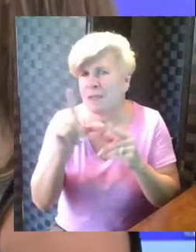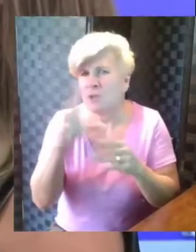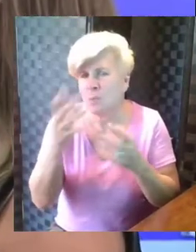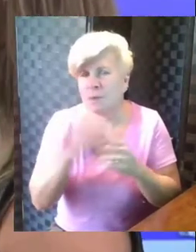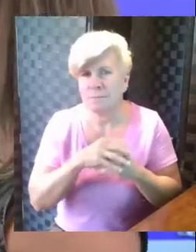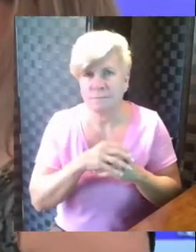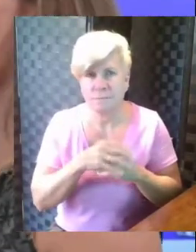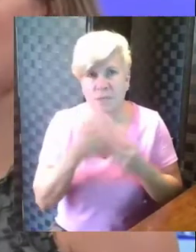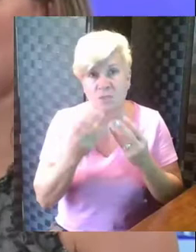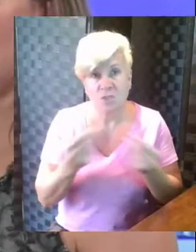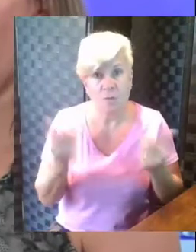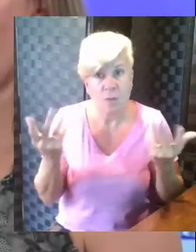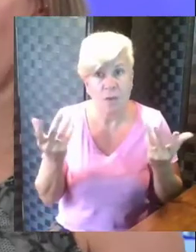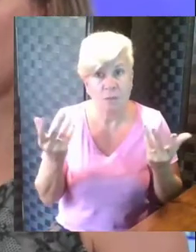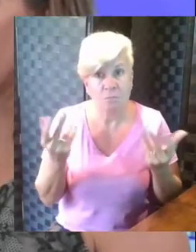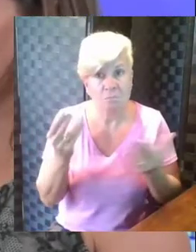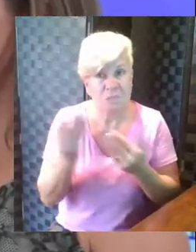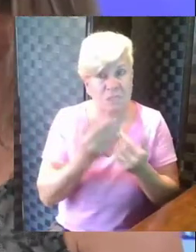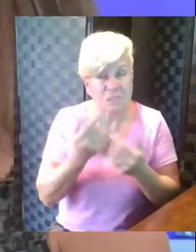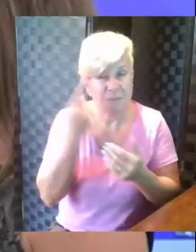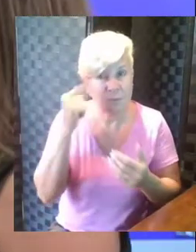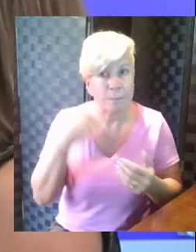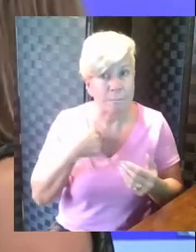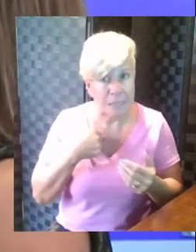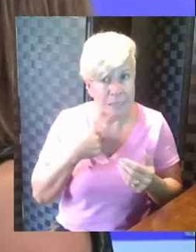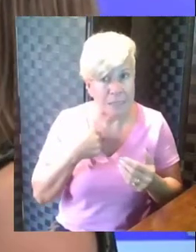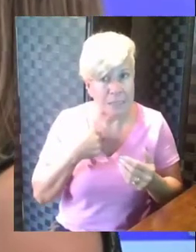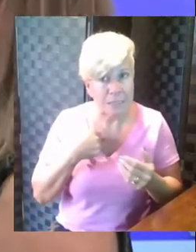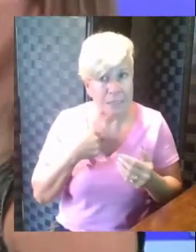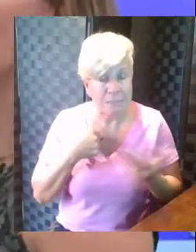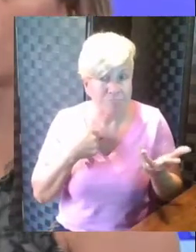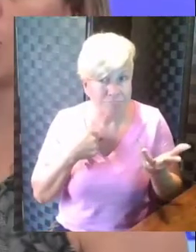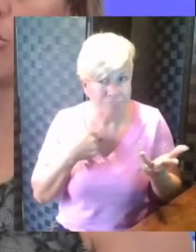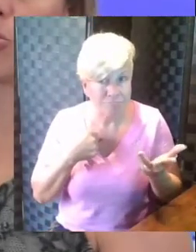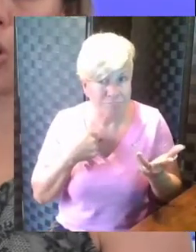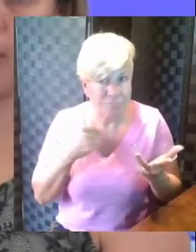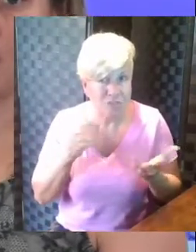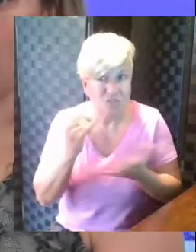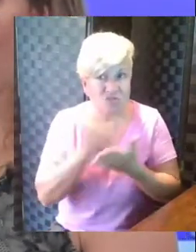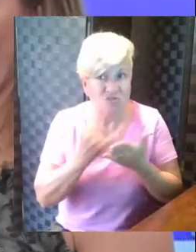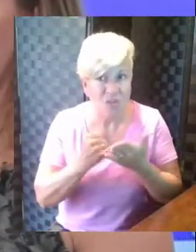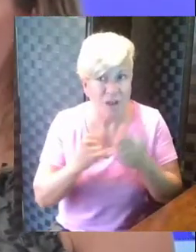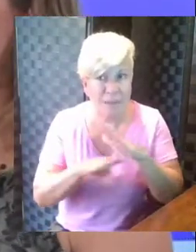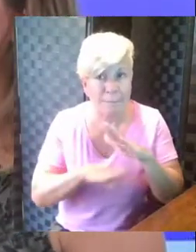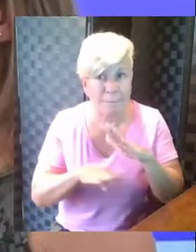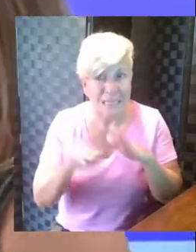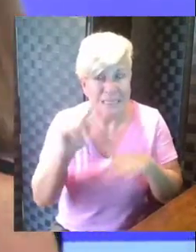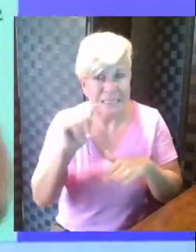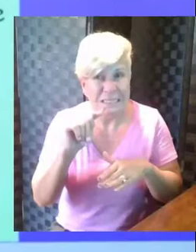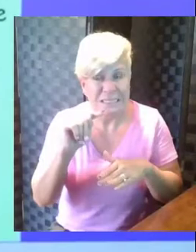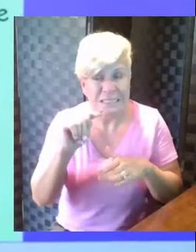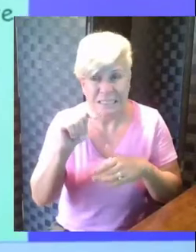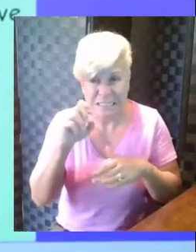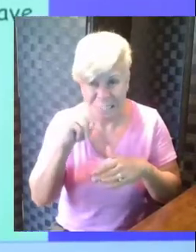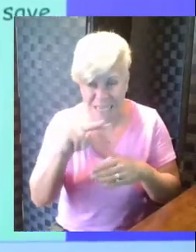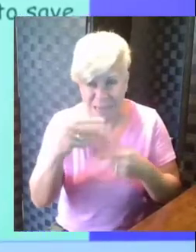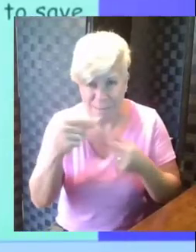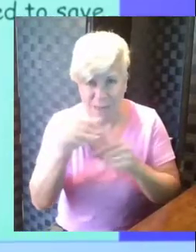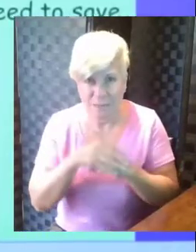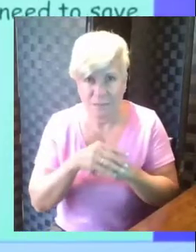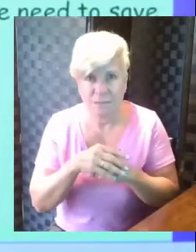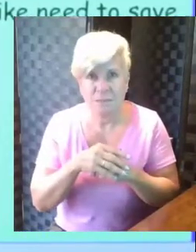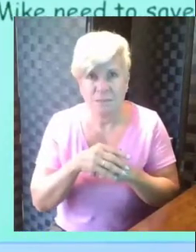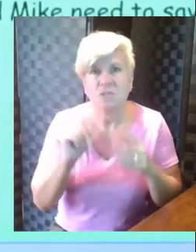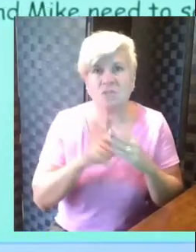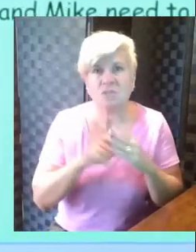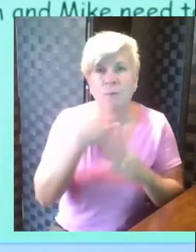problem, I think probably the easiest way for me to solve it is going to be to draw base 10 blocks. So let's do that. I'm going to start